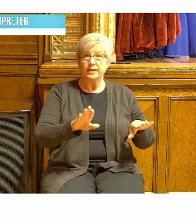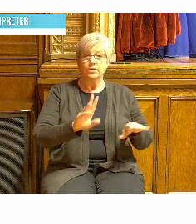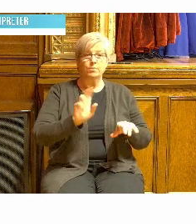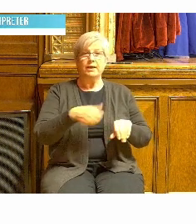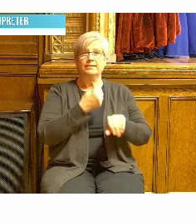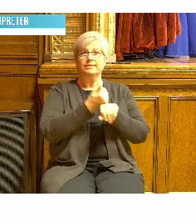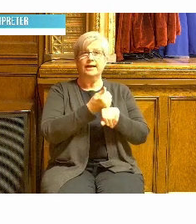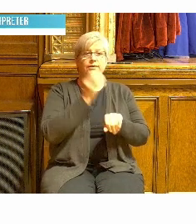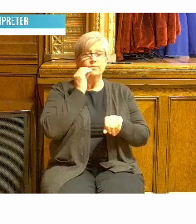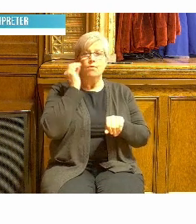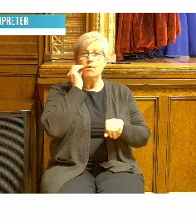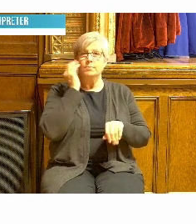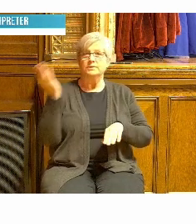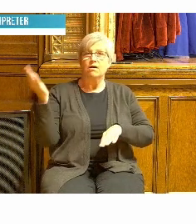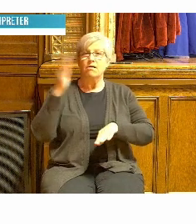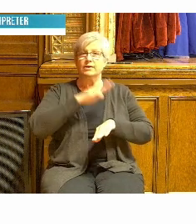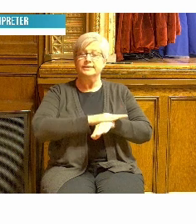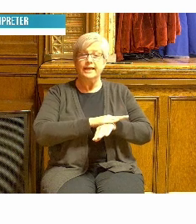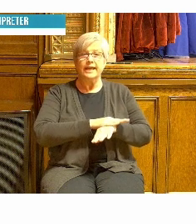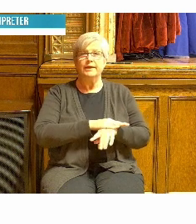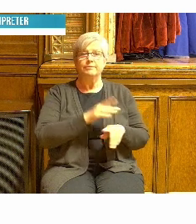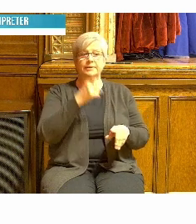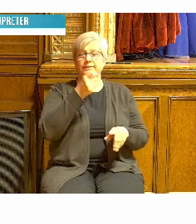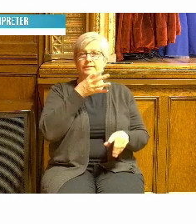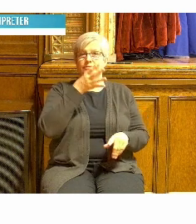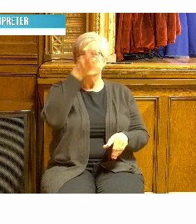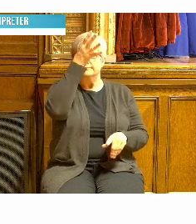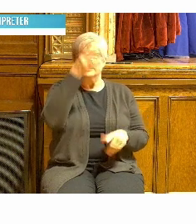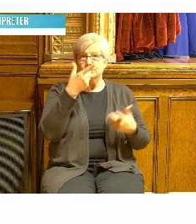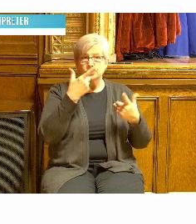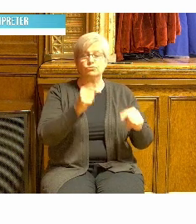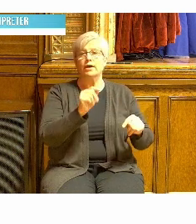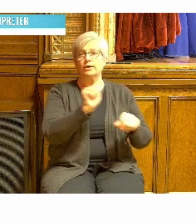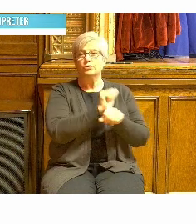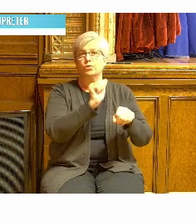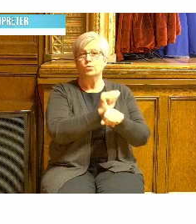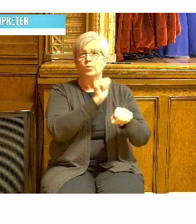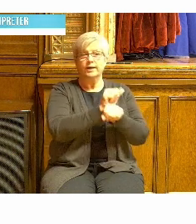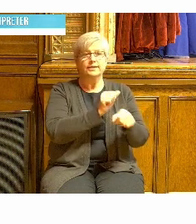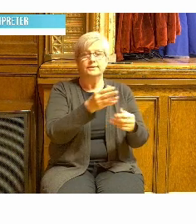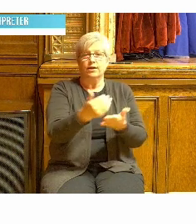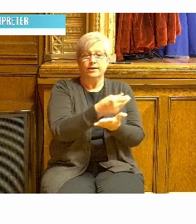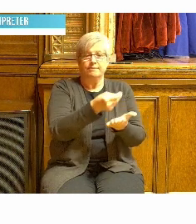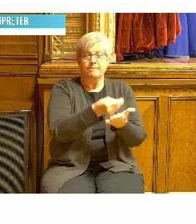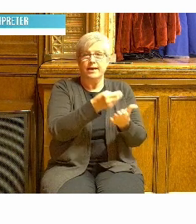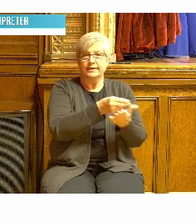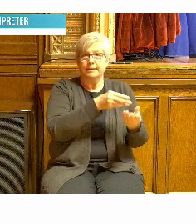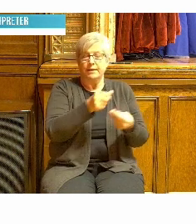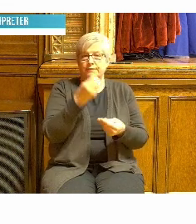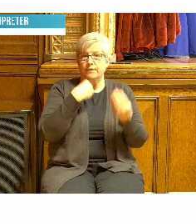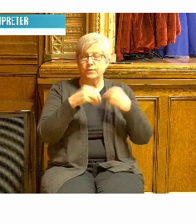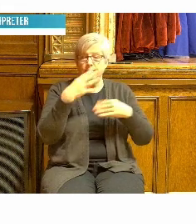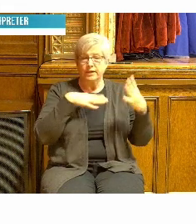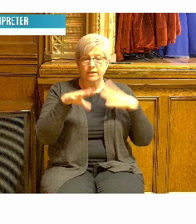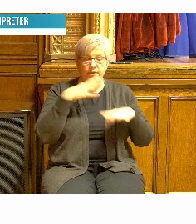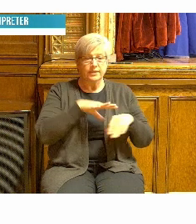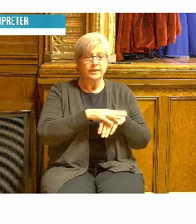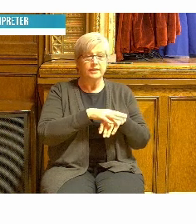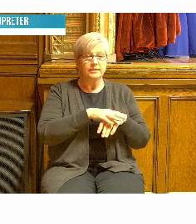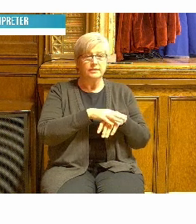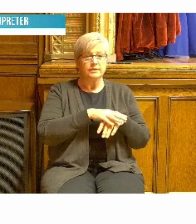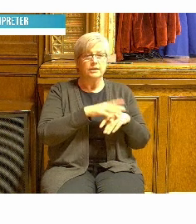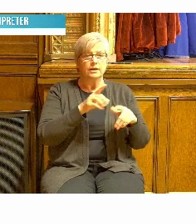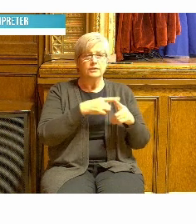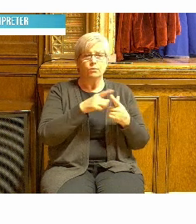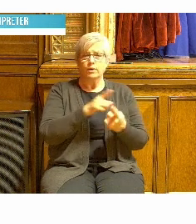their homes all day while their parents worked to try to give them food and clothing. We met some of the children.